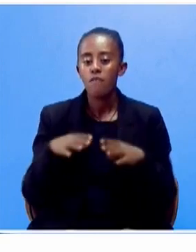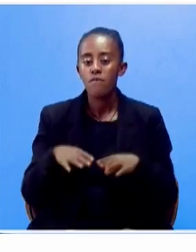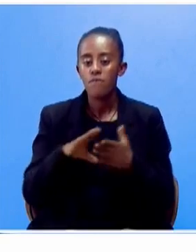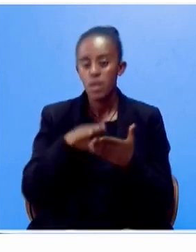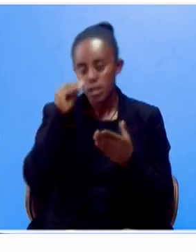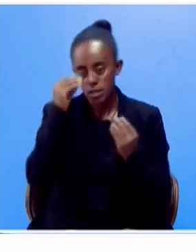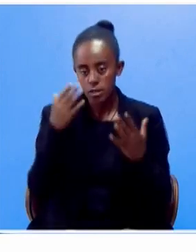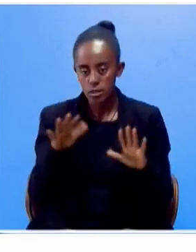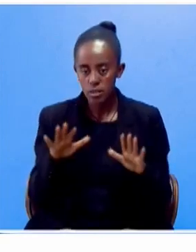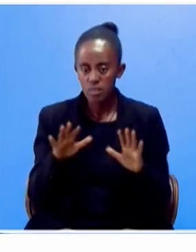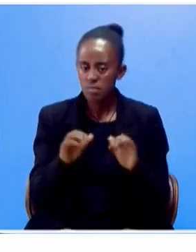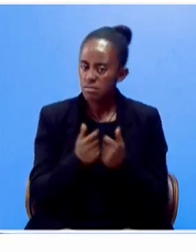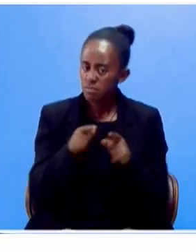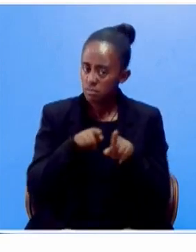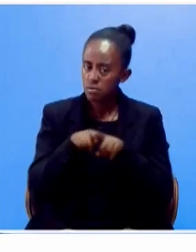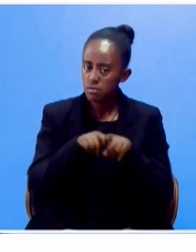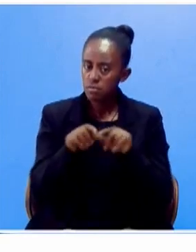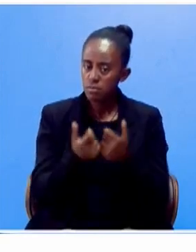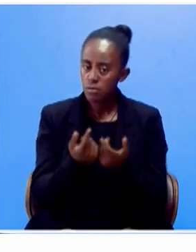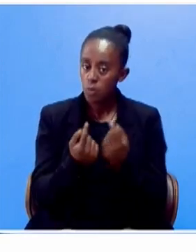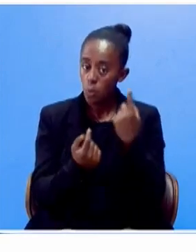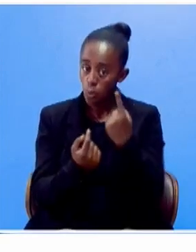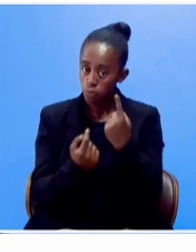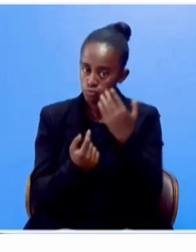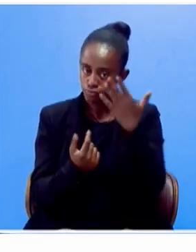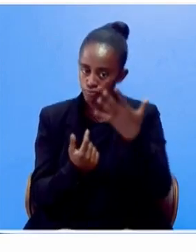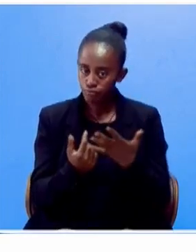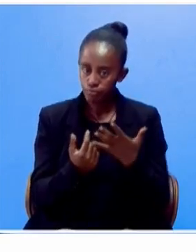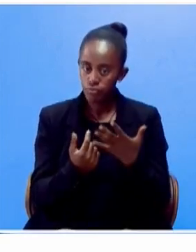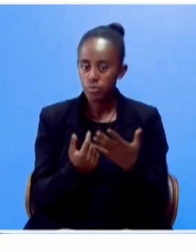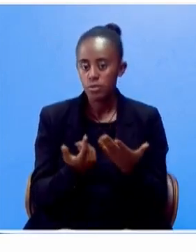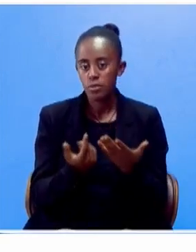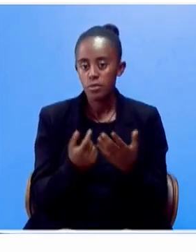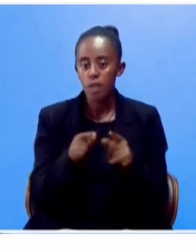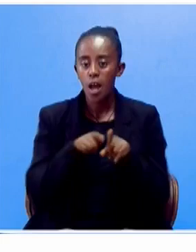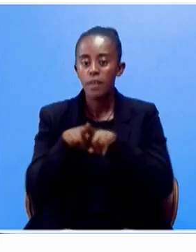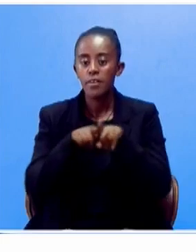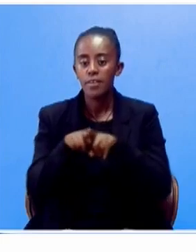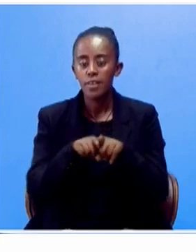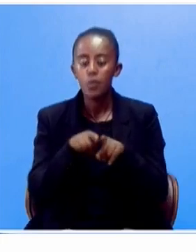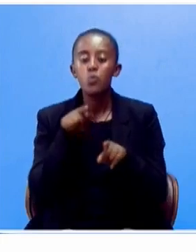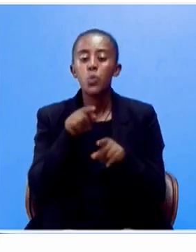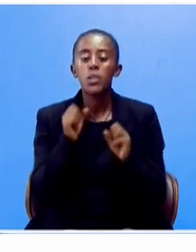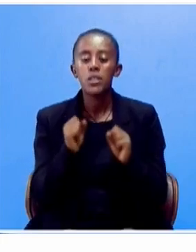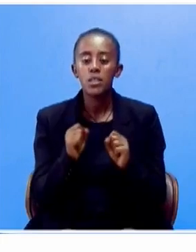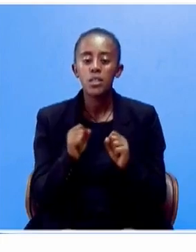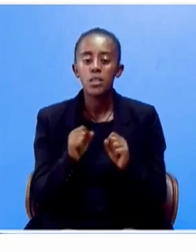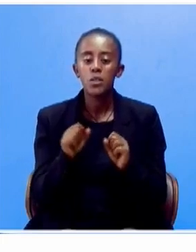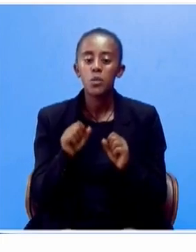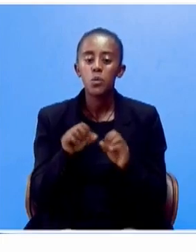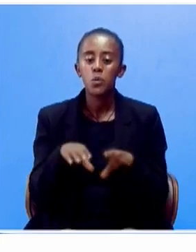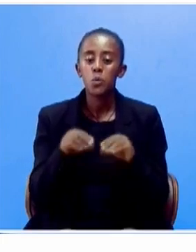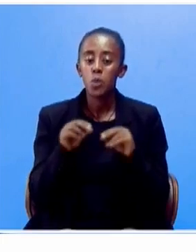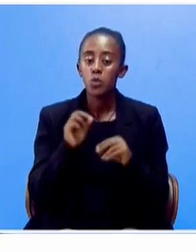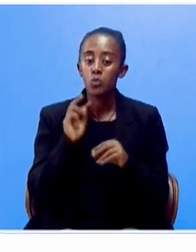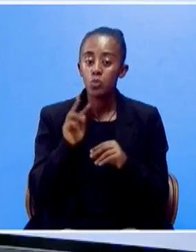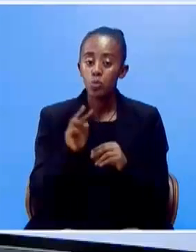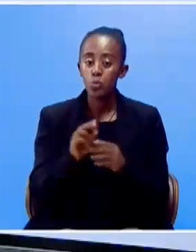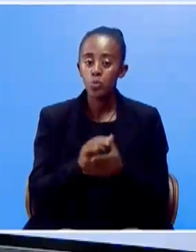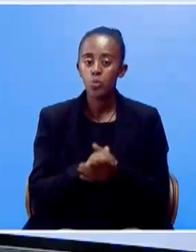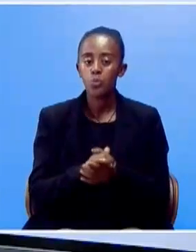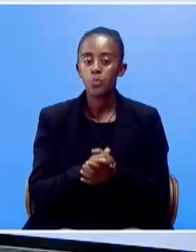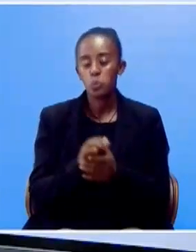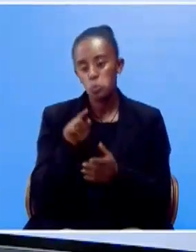How do you agree for this one? Let us use one of this. Yes? You can say what? Student 2, which is